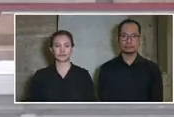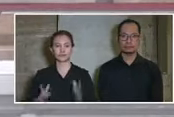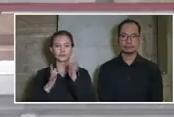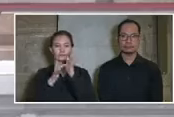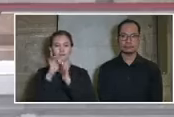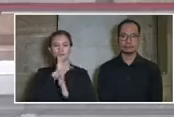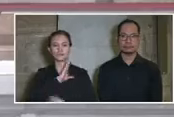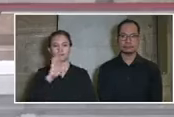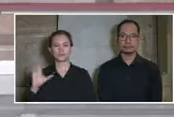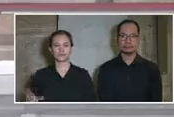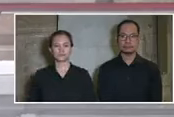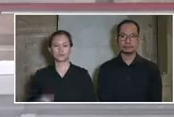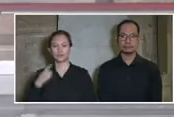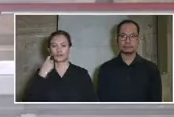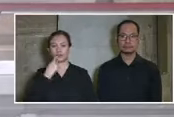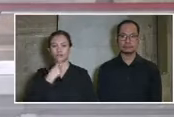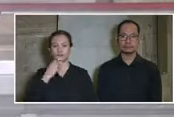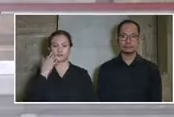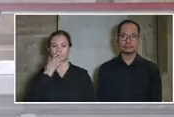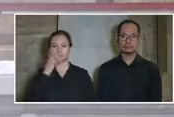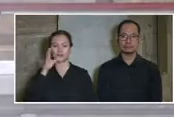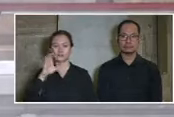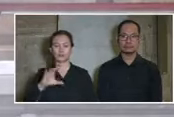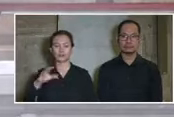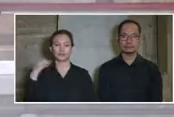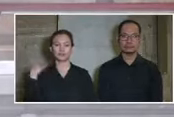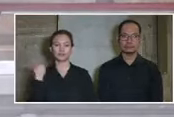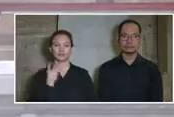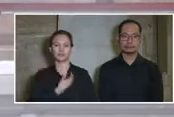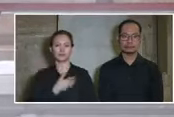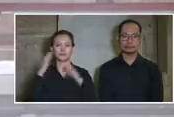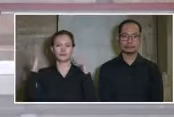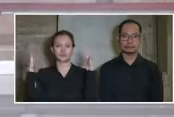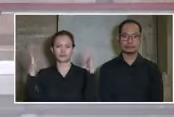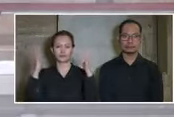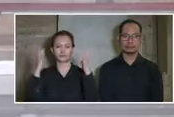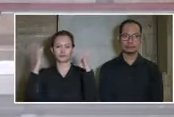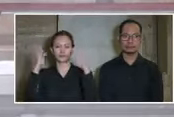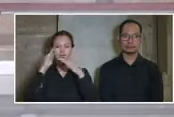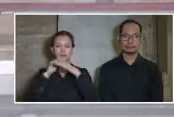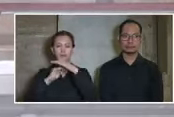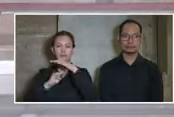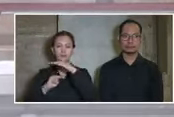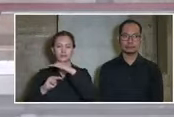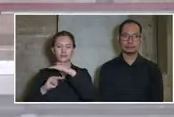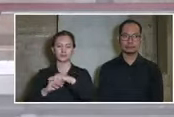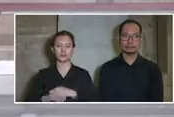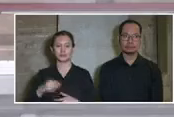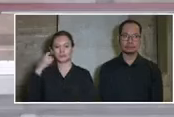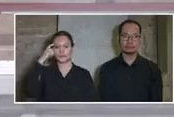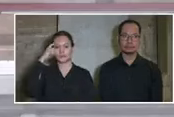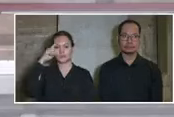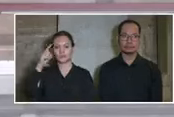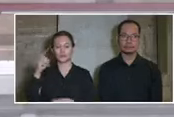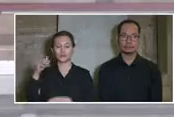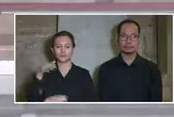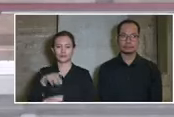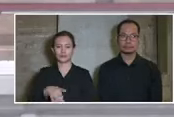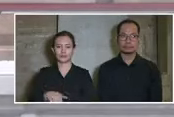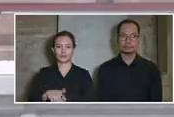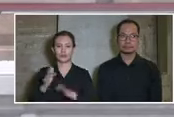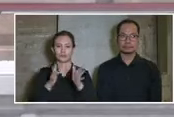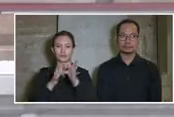Christ, at whose command we celebrate these mysteries. For on the night he